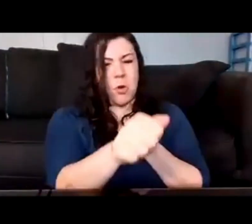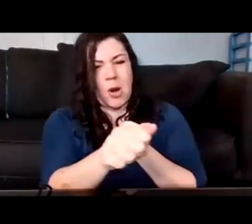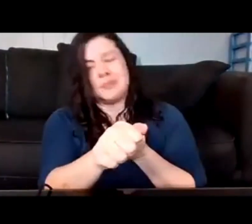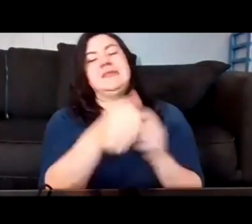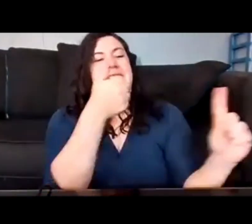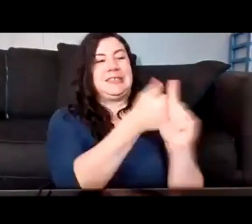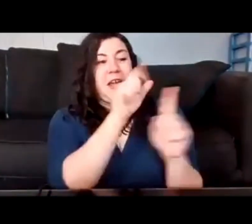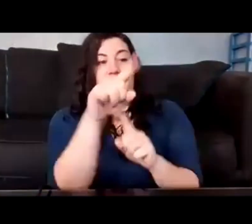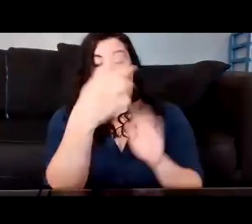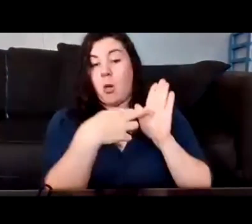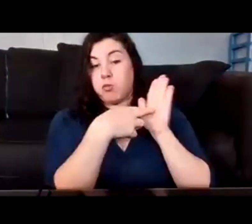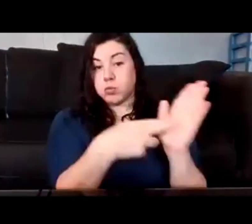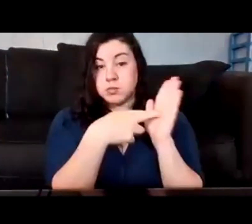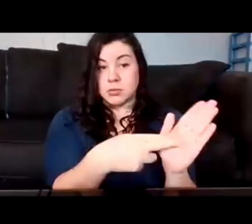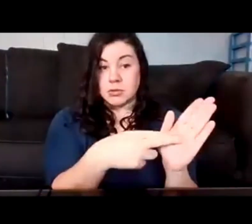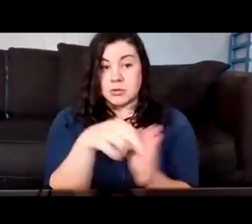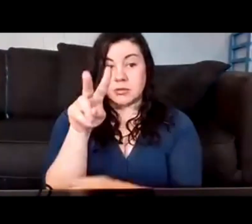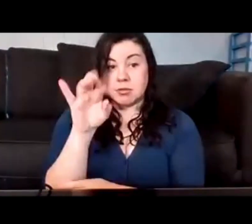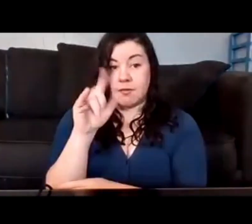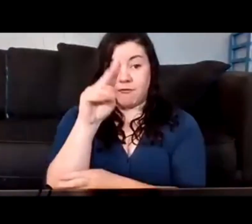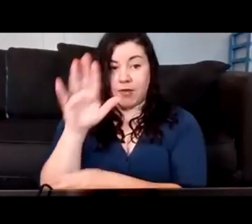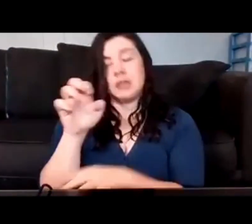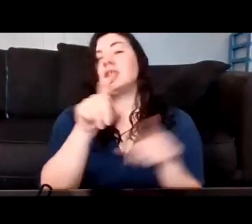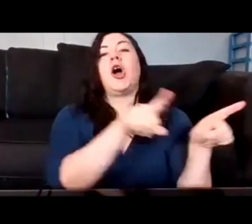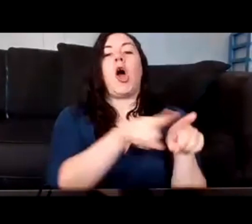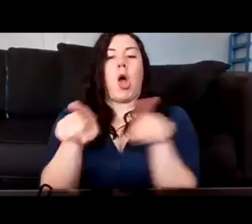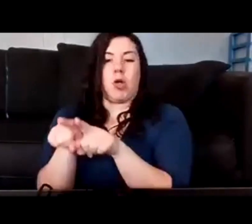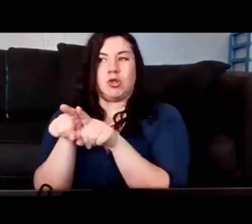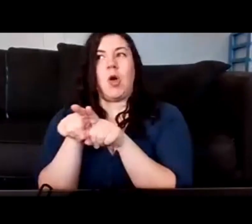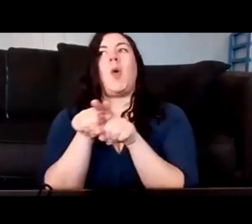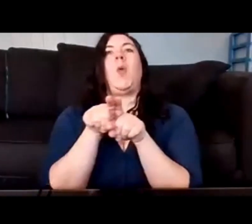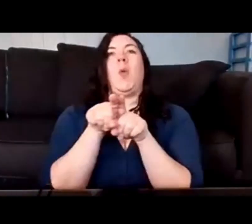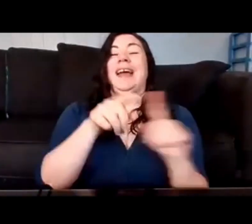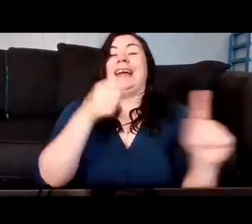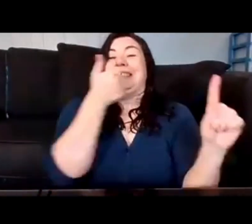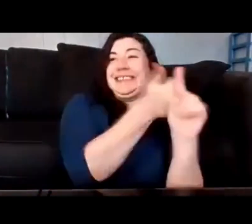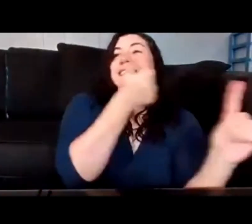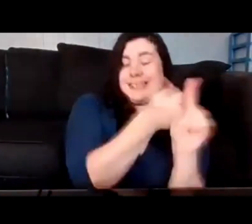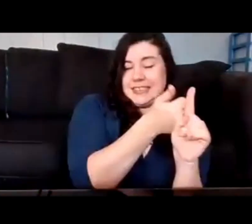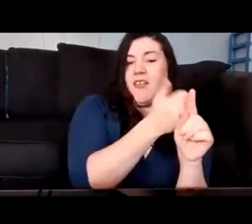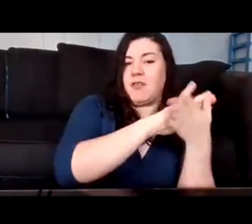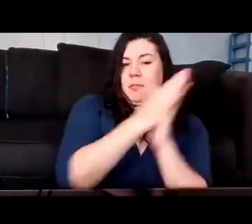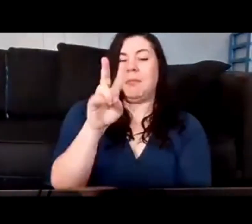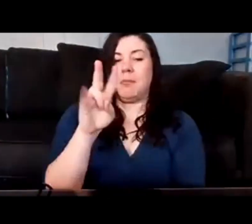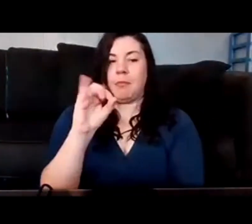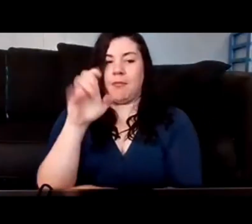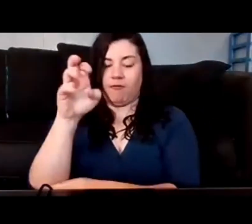of violence. It is a tool of racism. Often this history, the history of